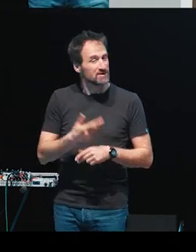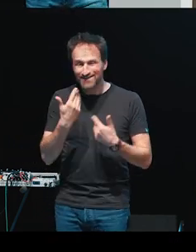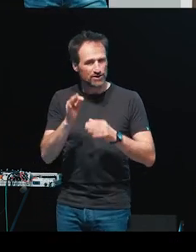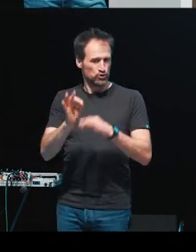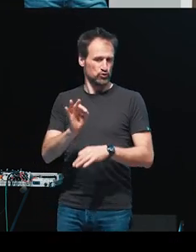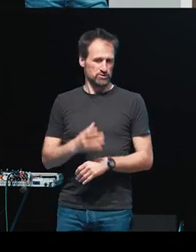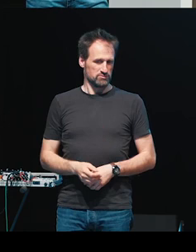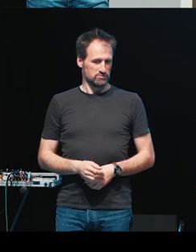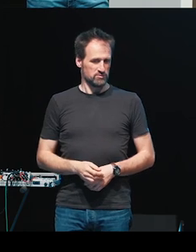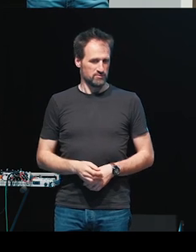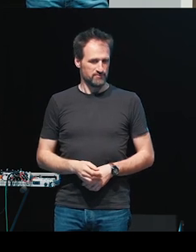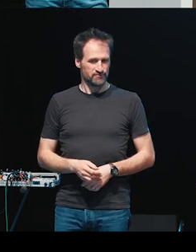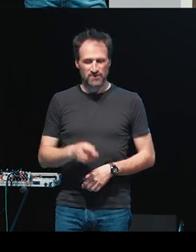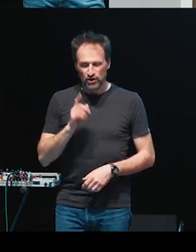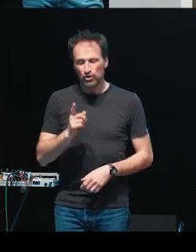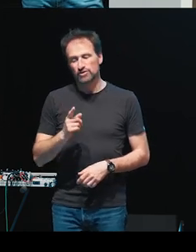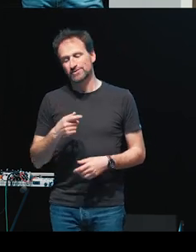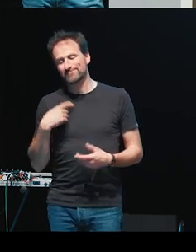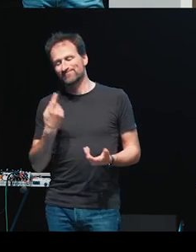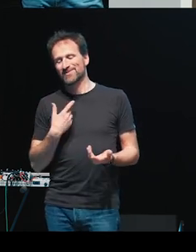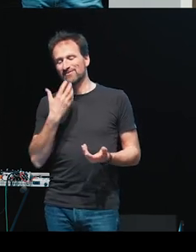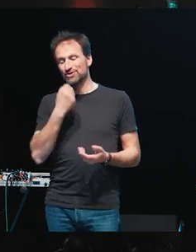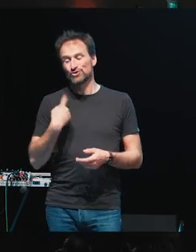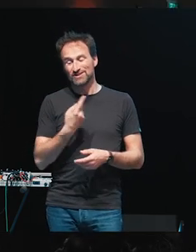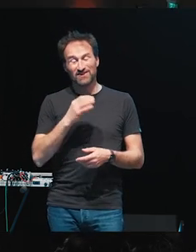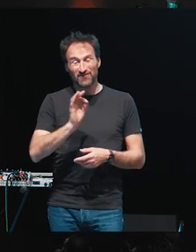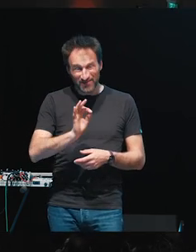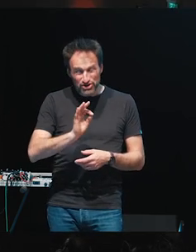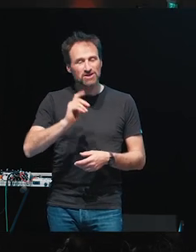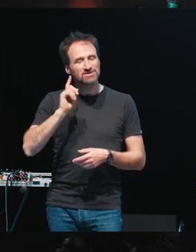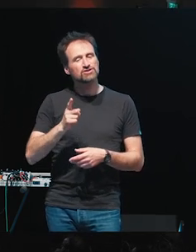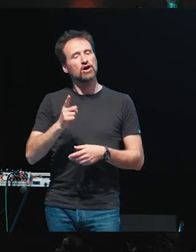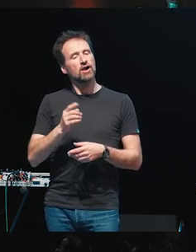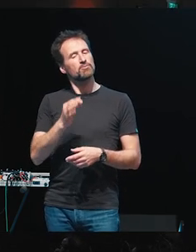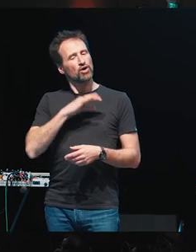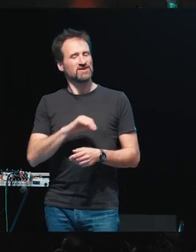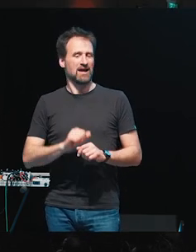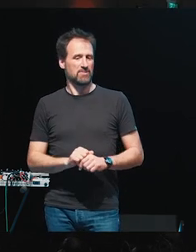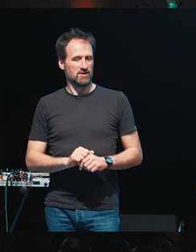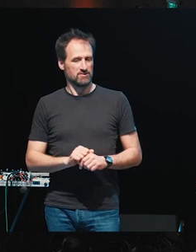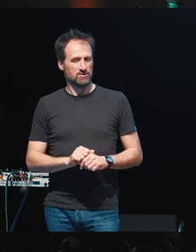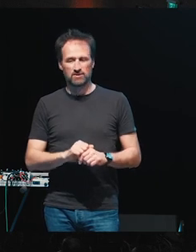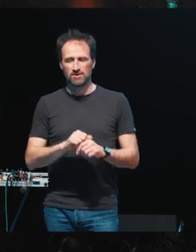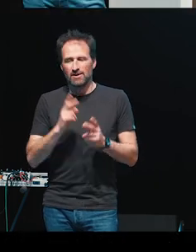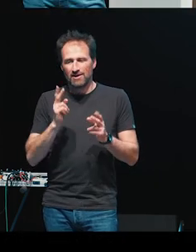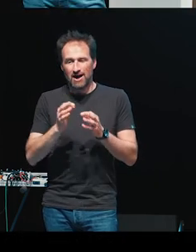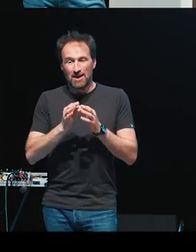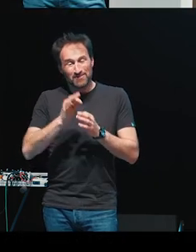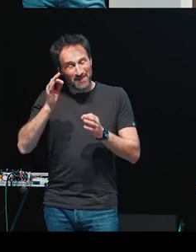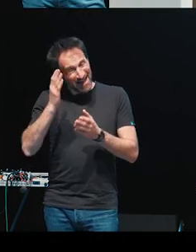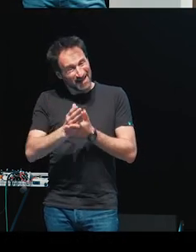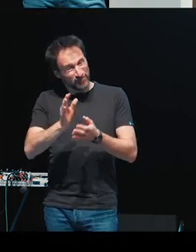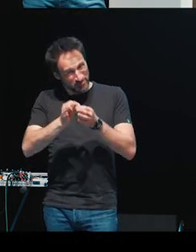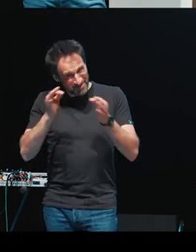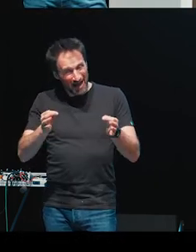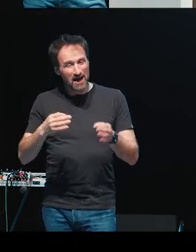to be profitable. End of the day, it does not matter whether I want the website to be fast or not if the company makes money or not, right?